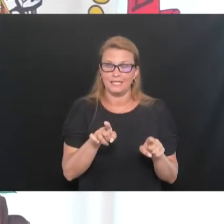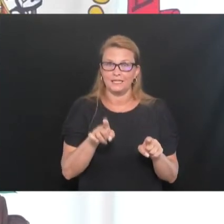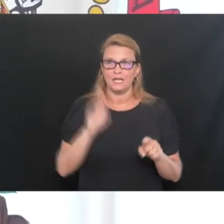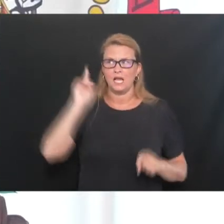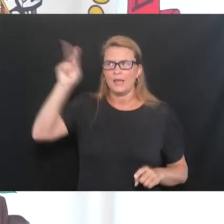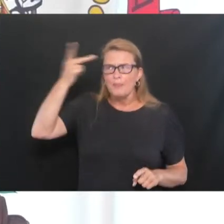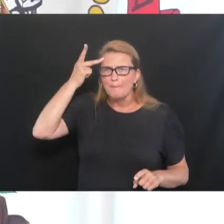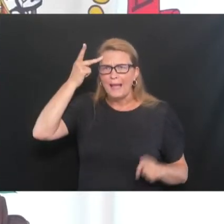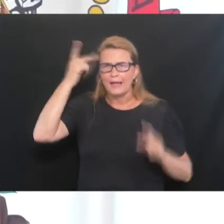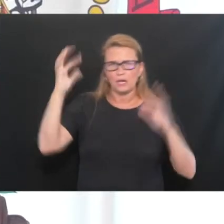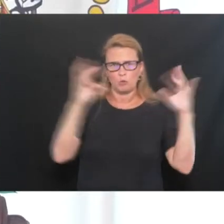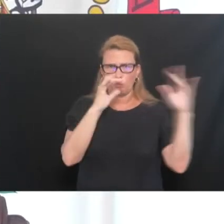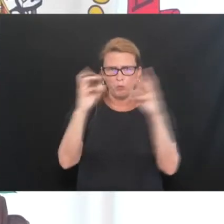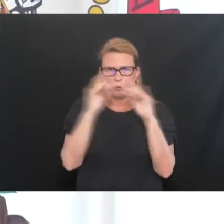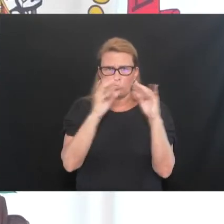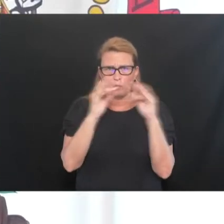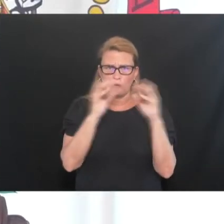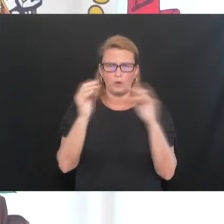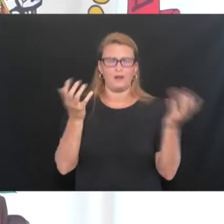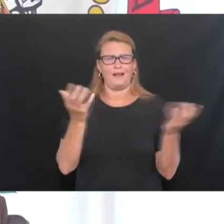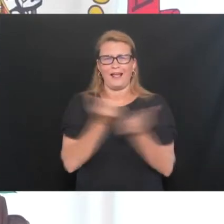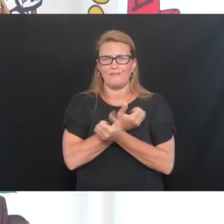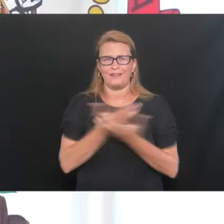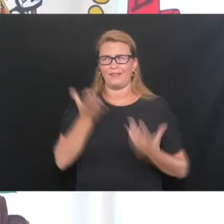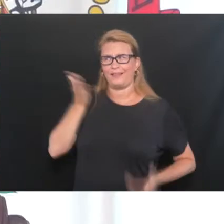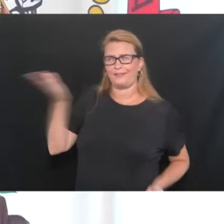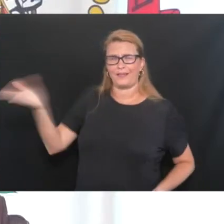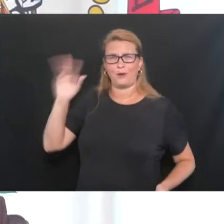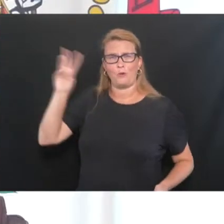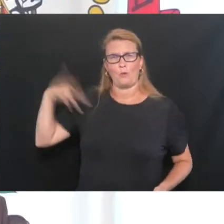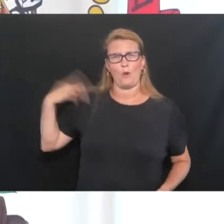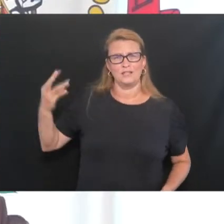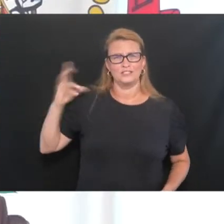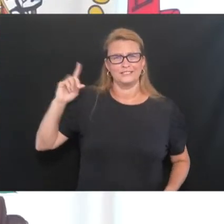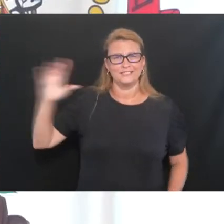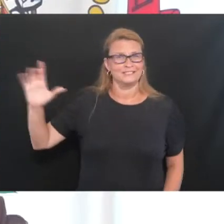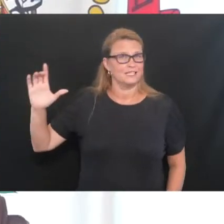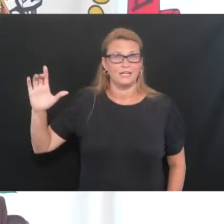political wrangling and everything else under the sun, and it takes